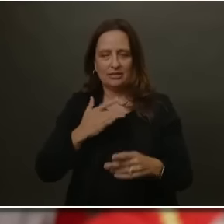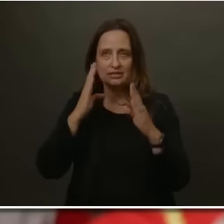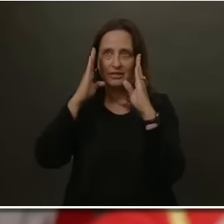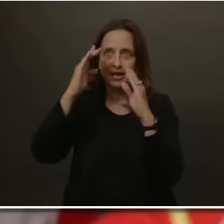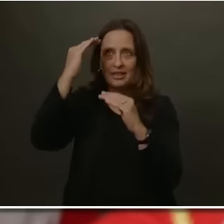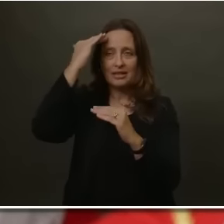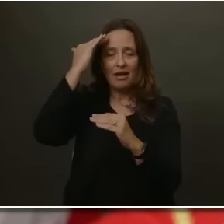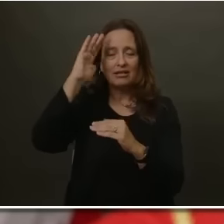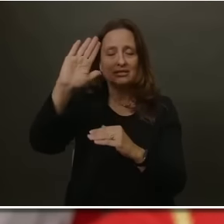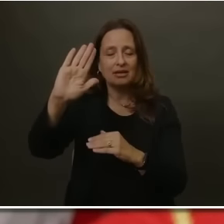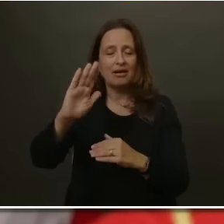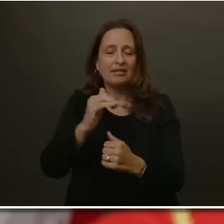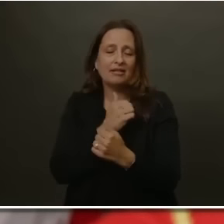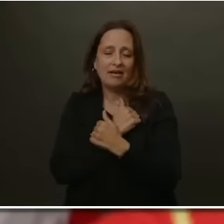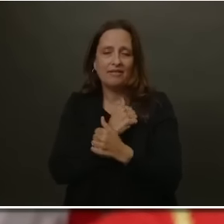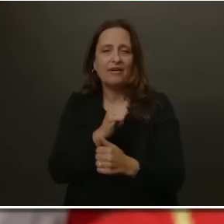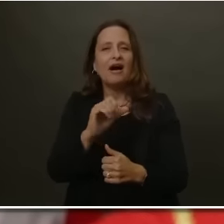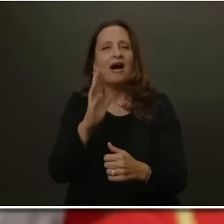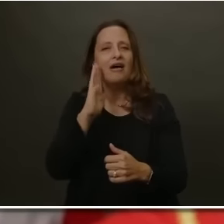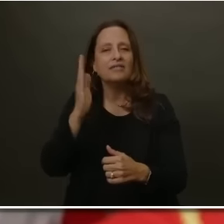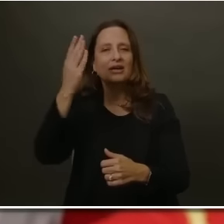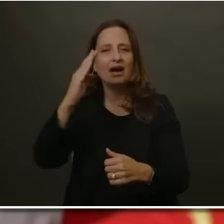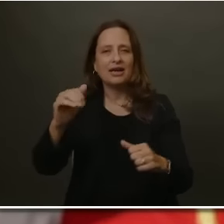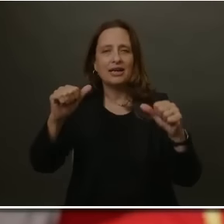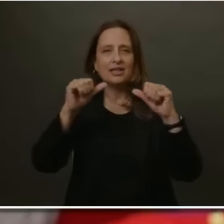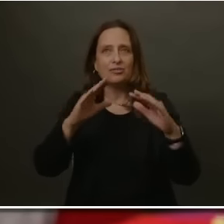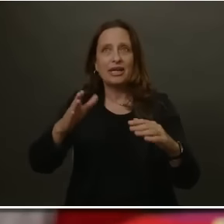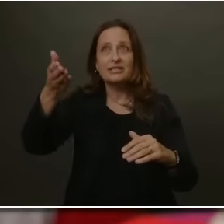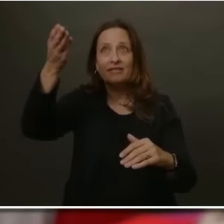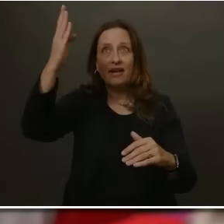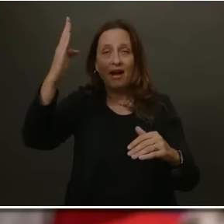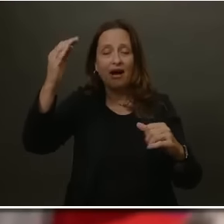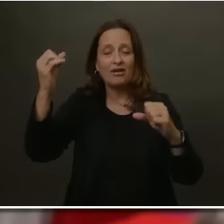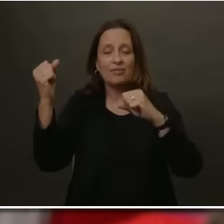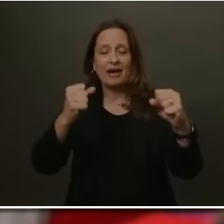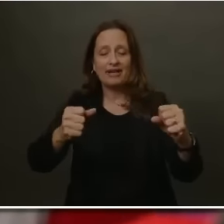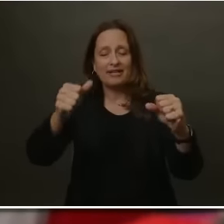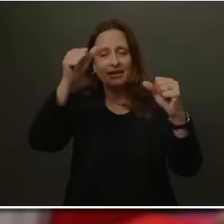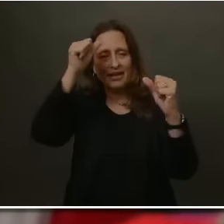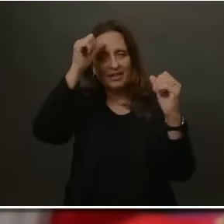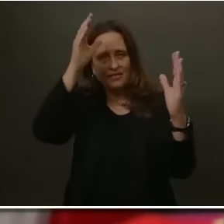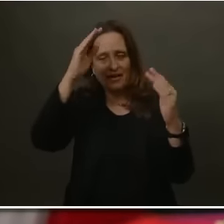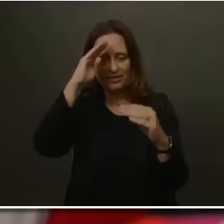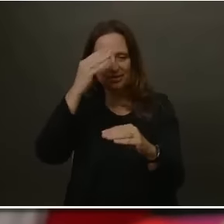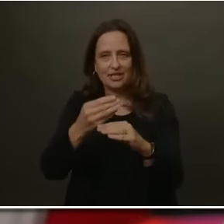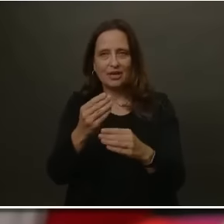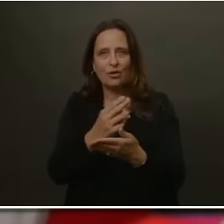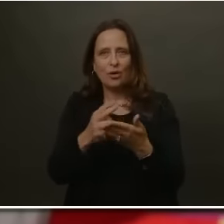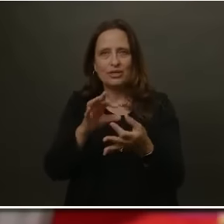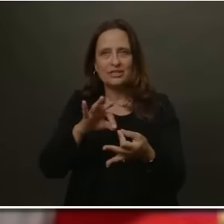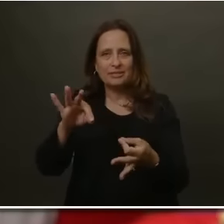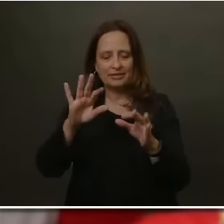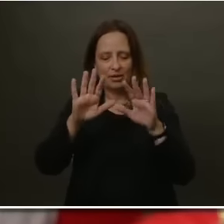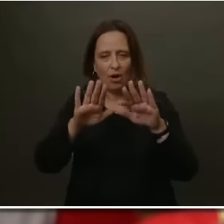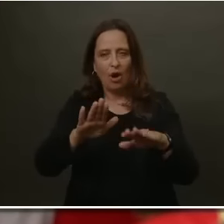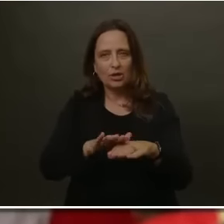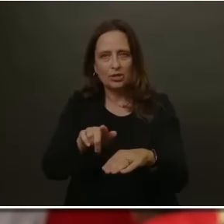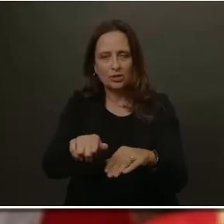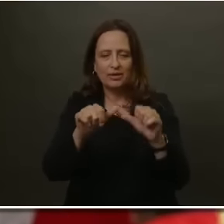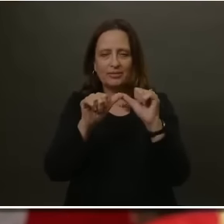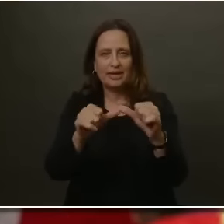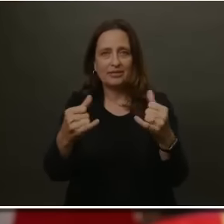Jesus Christ, our Lord. The blessing of God Almighty, Father, Son, and Holy Spirit, be upon you and remain with you now